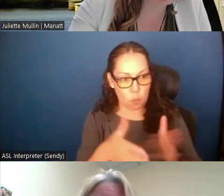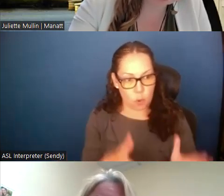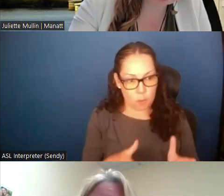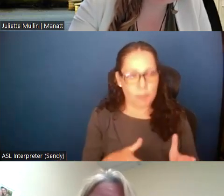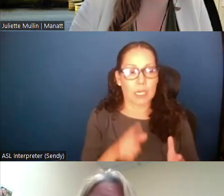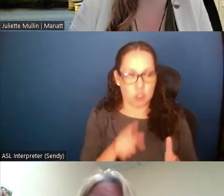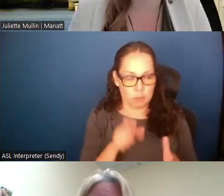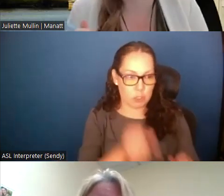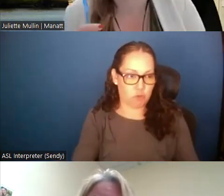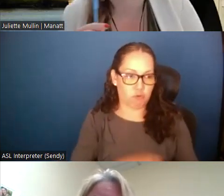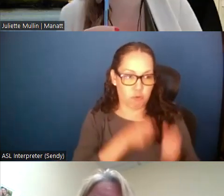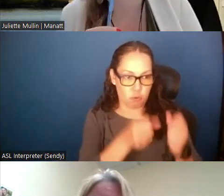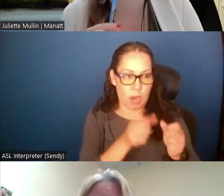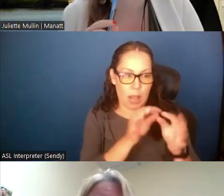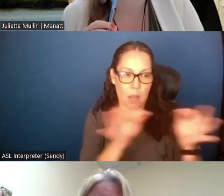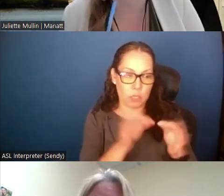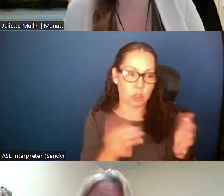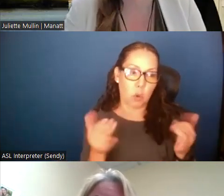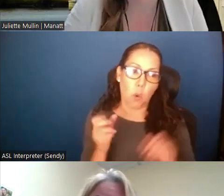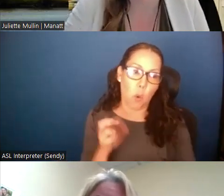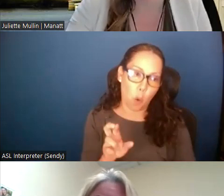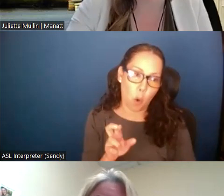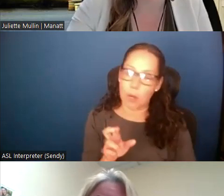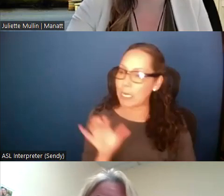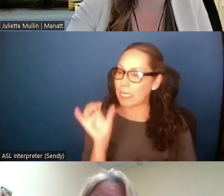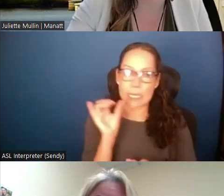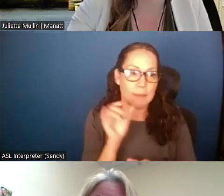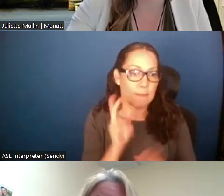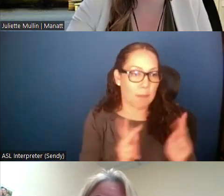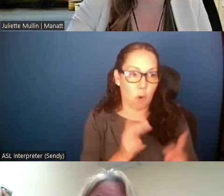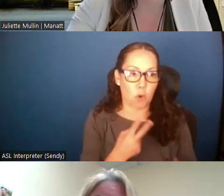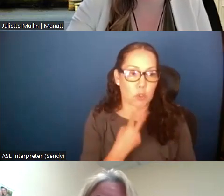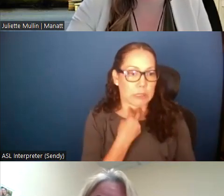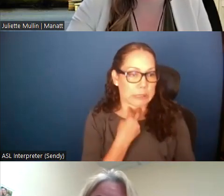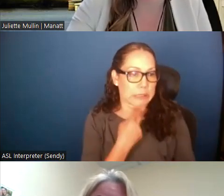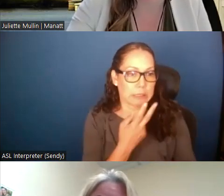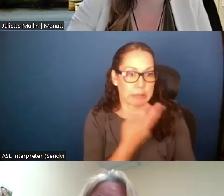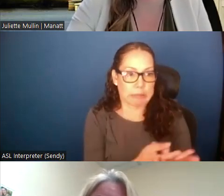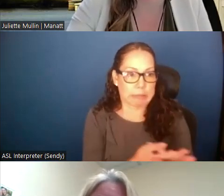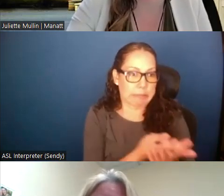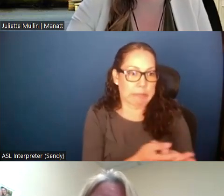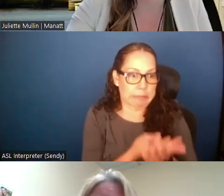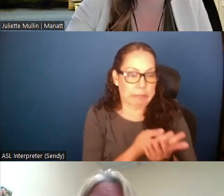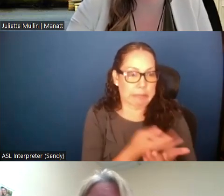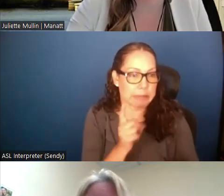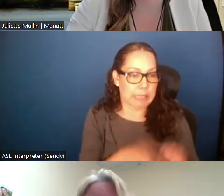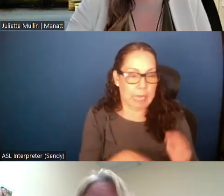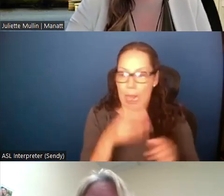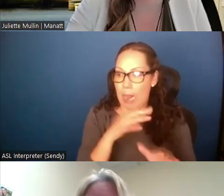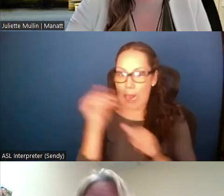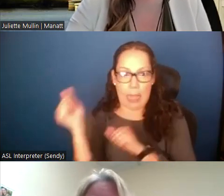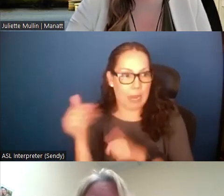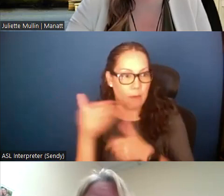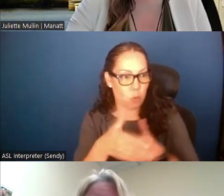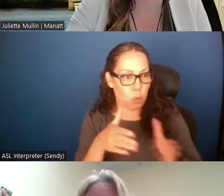stronger language, or we're going to continue to have people who can't leave their room in a reasonable manner, especially during, with COVID. We